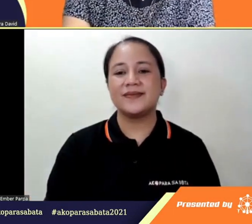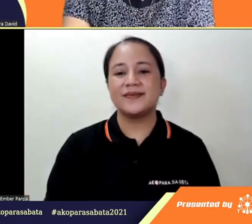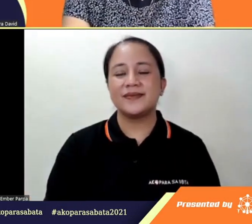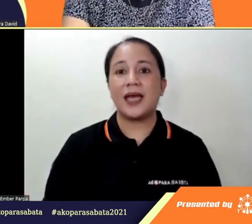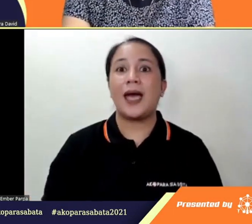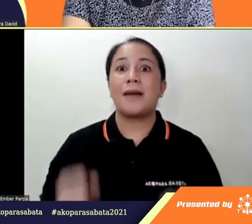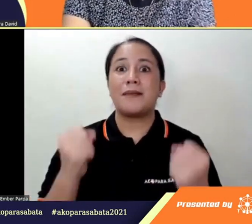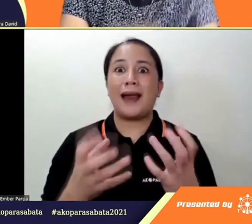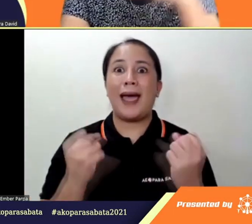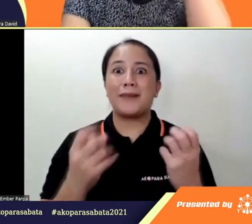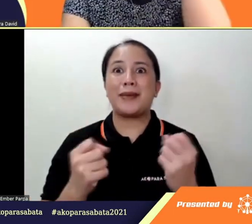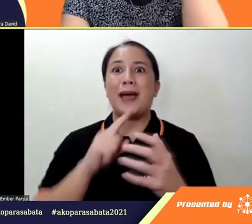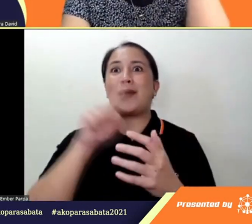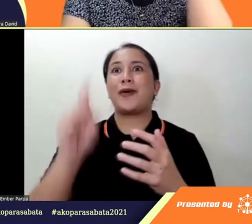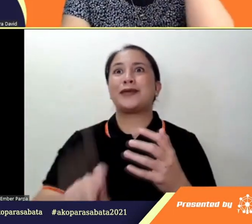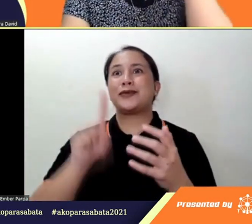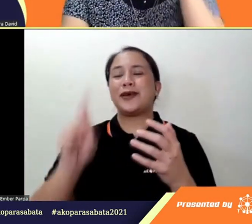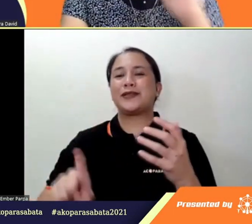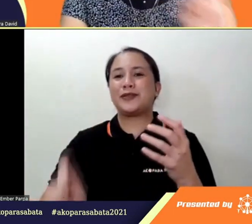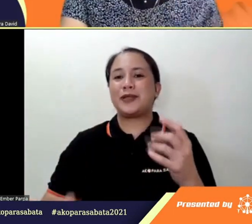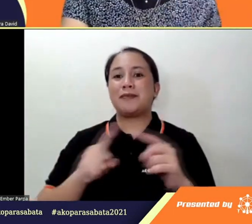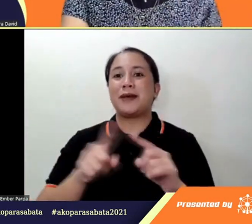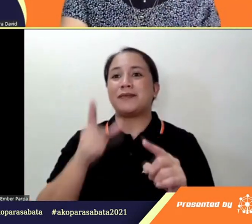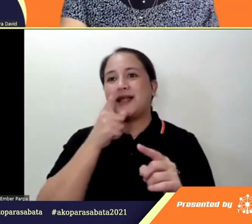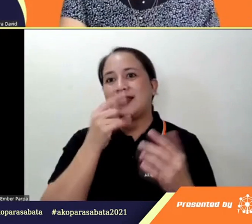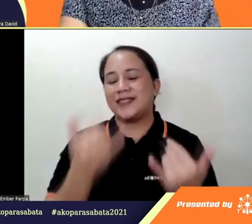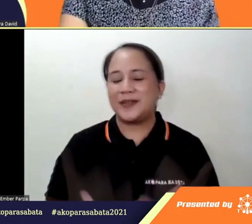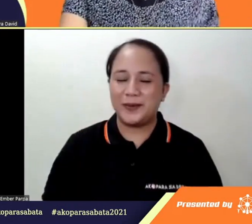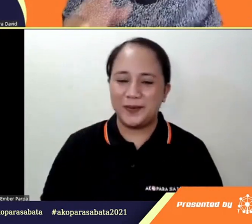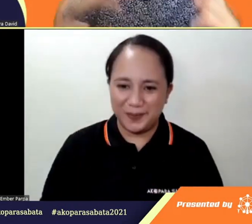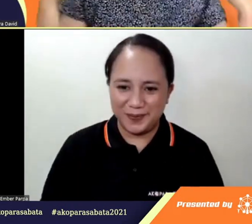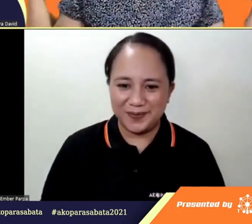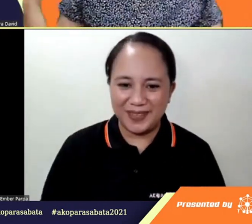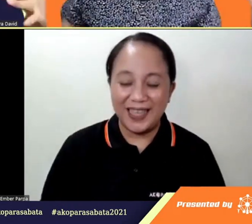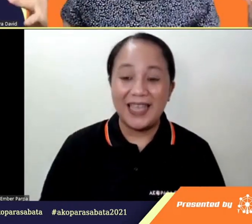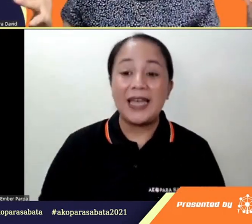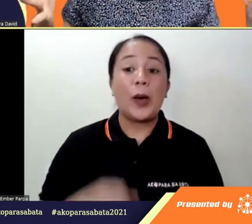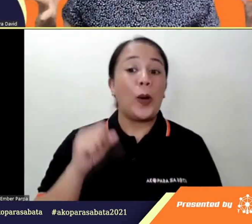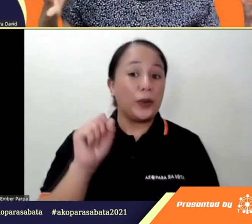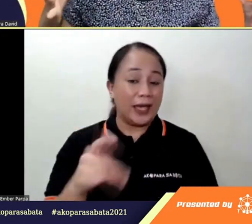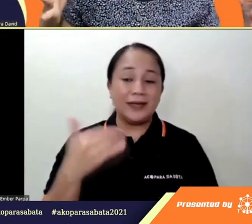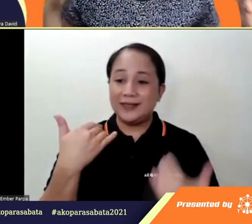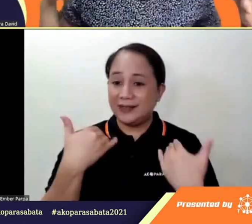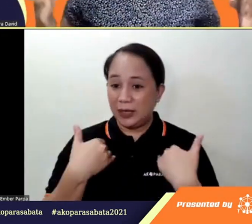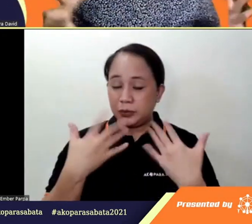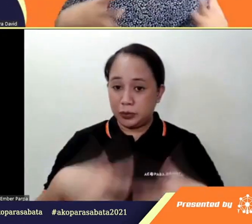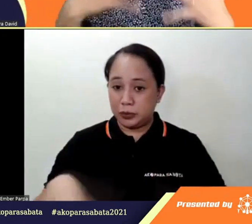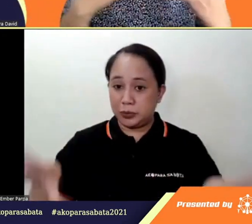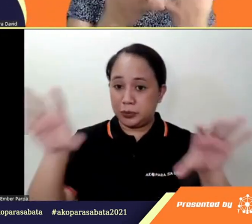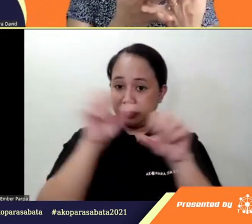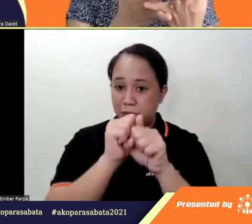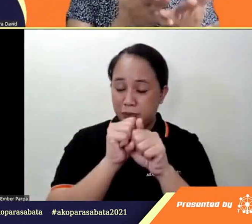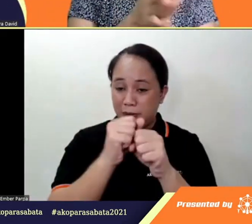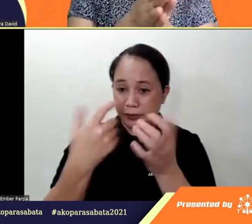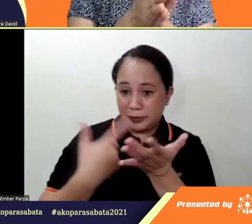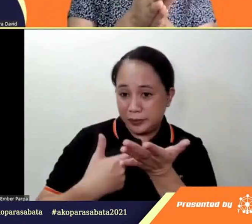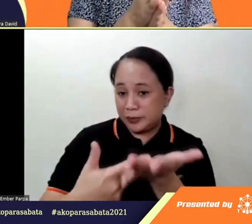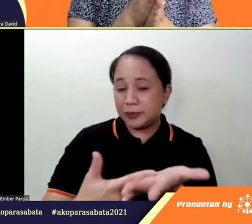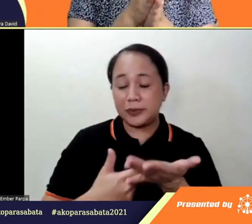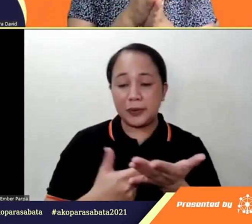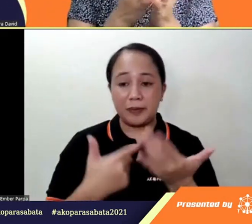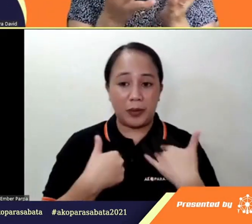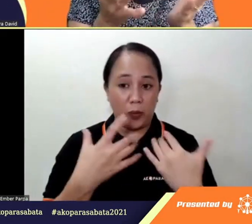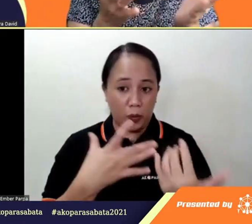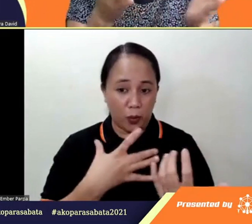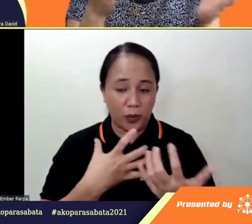pa nating mga tanong pero magla-lunch na tayo. So before we end our panel discussion, I would just like